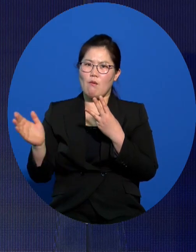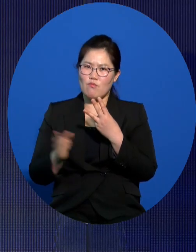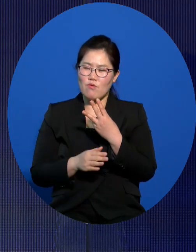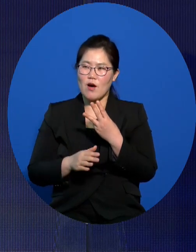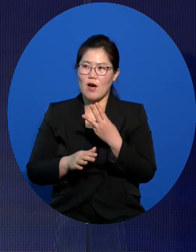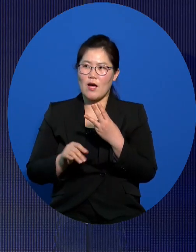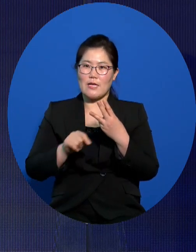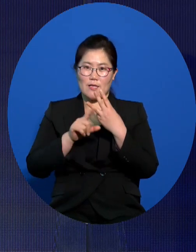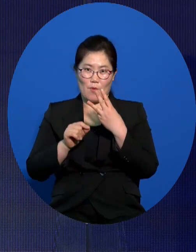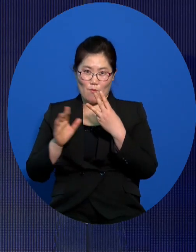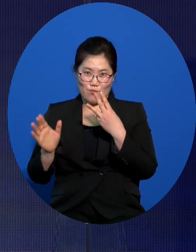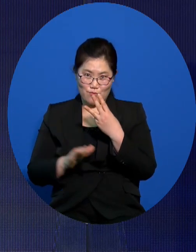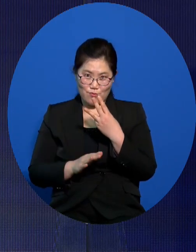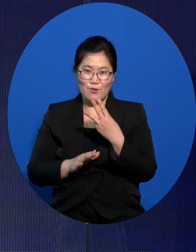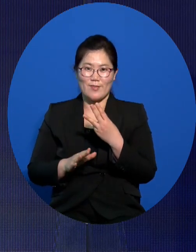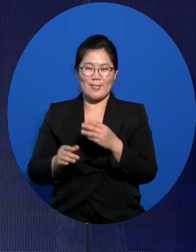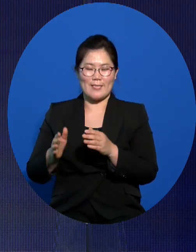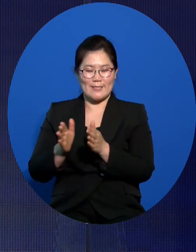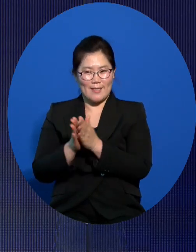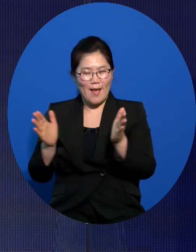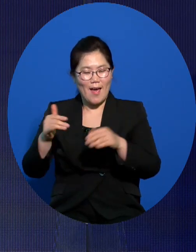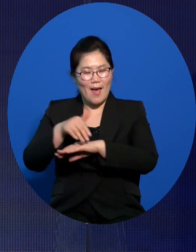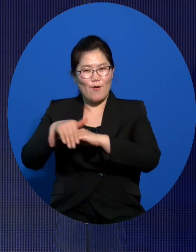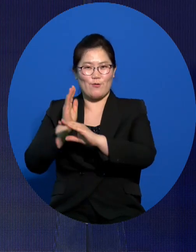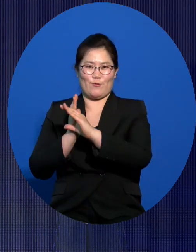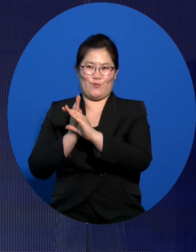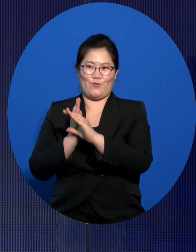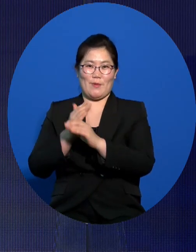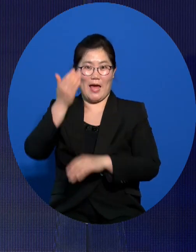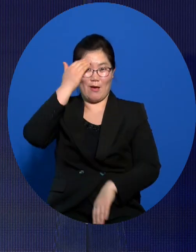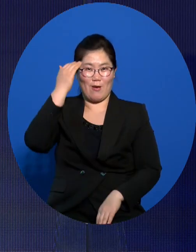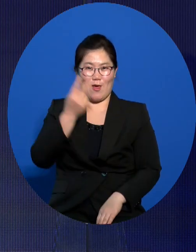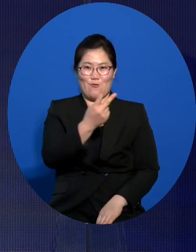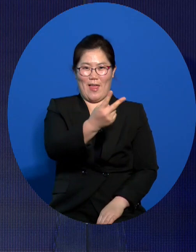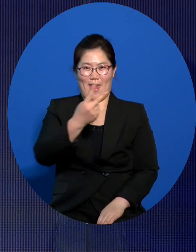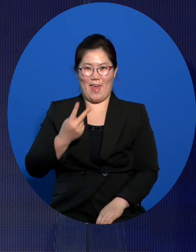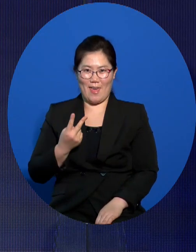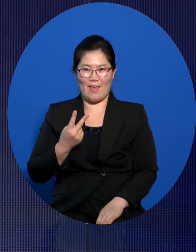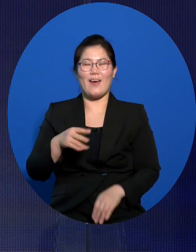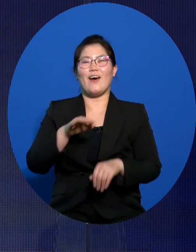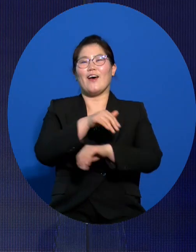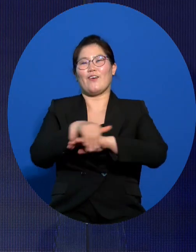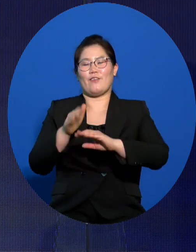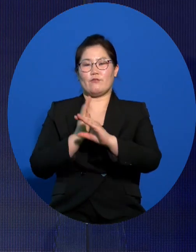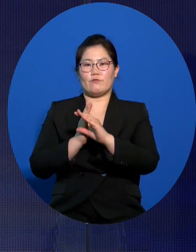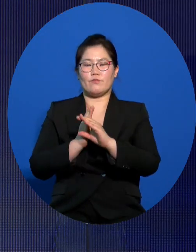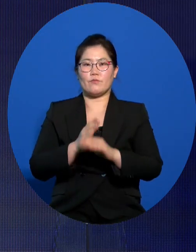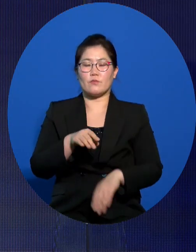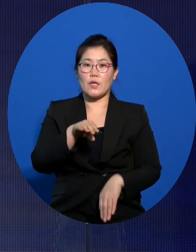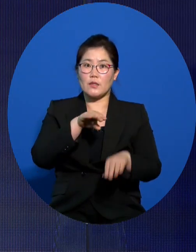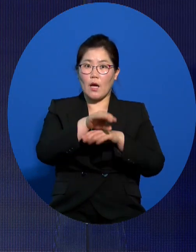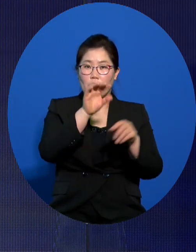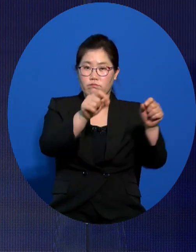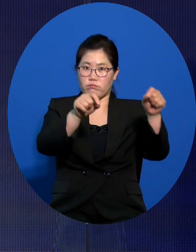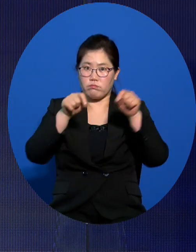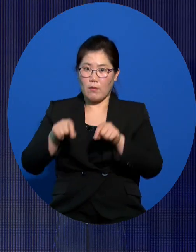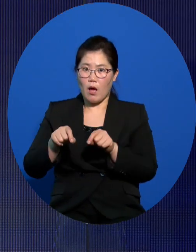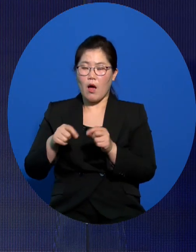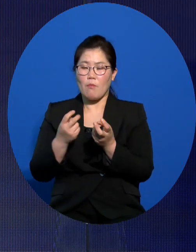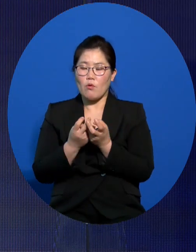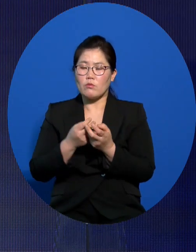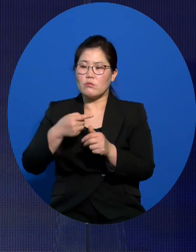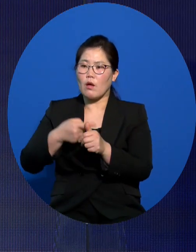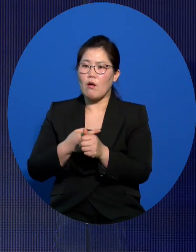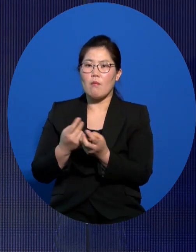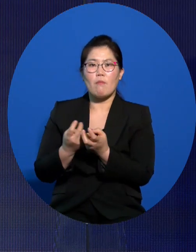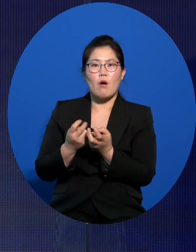Korea. We plan to have it imported at Busan Port this month. What are we trying to